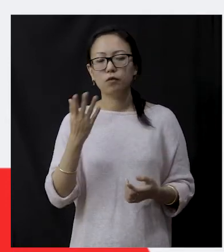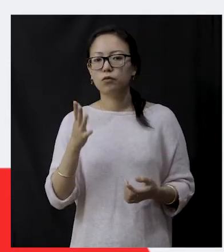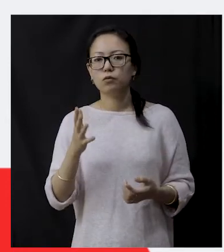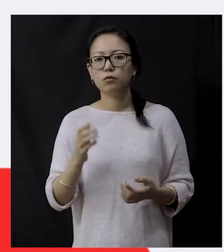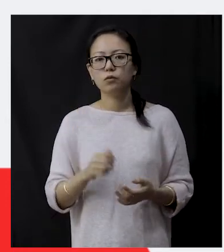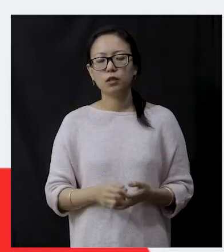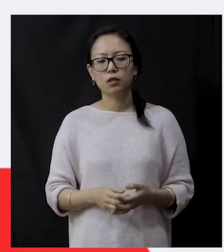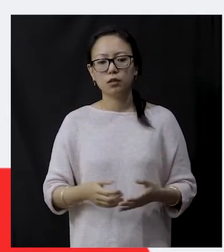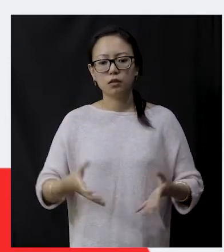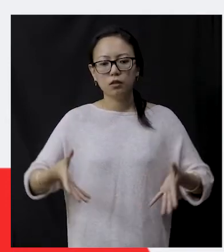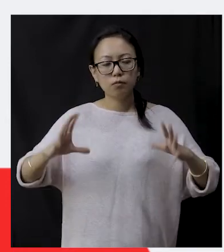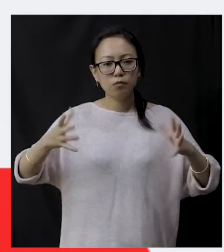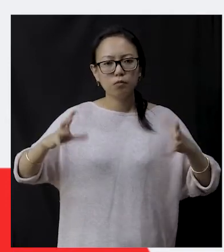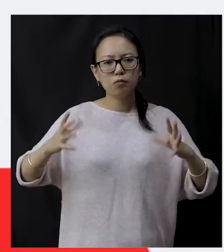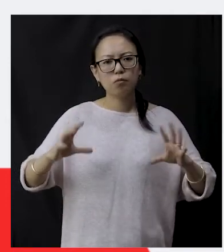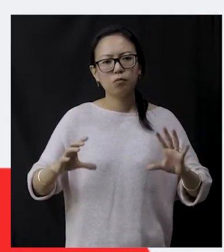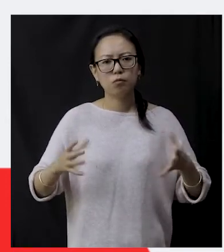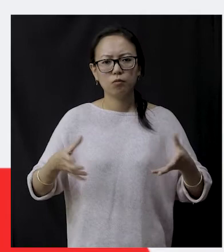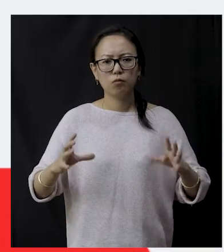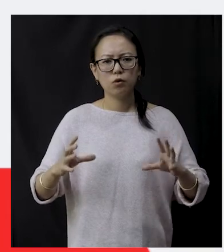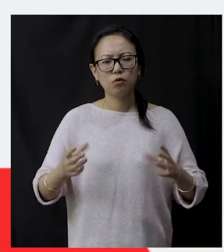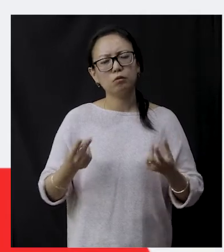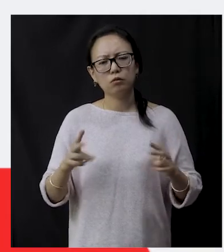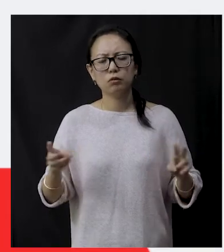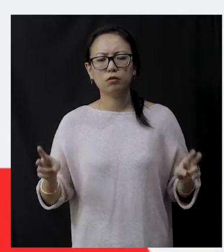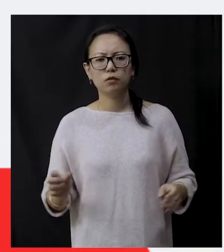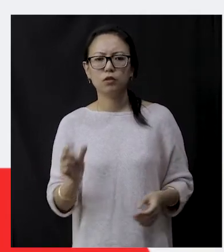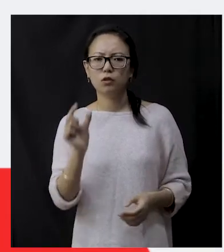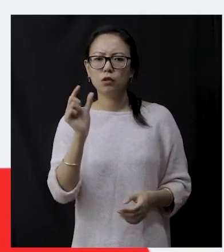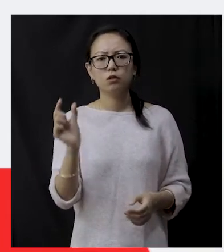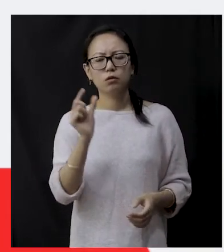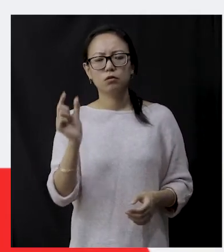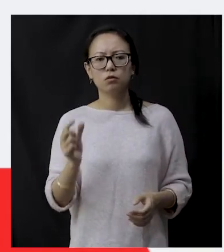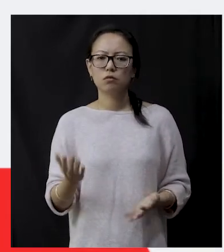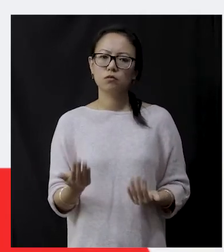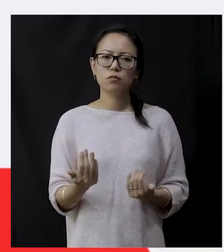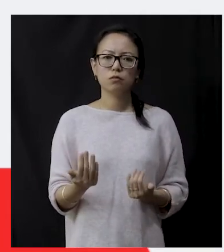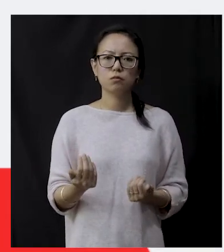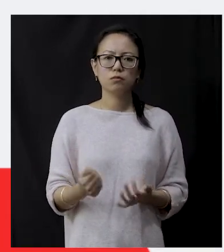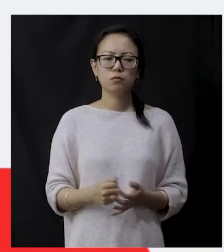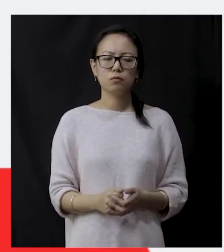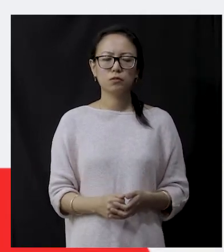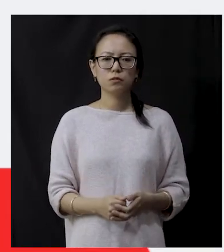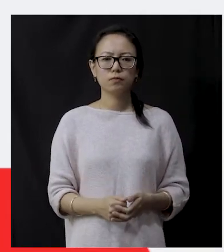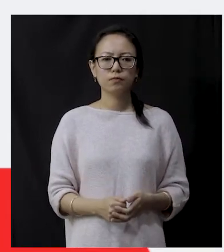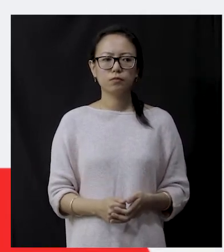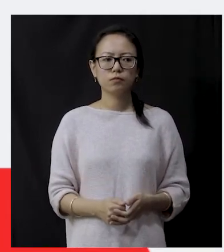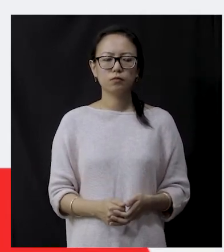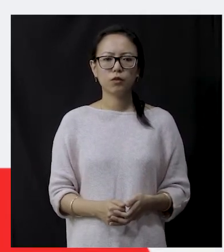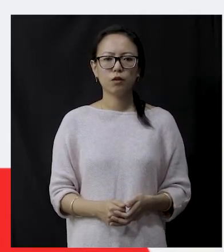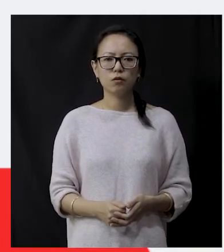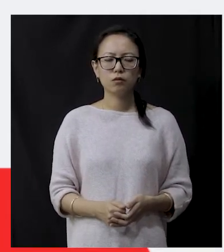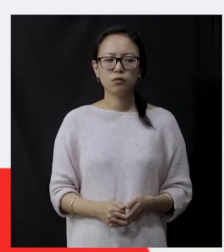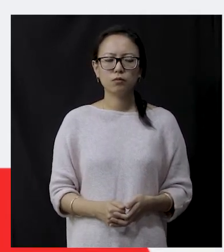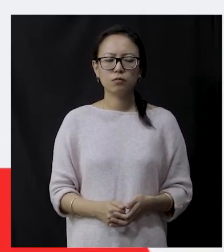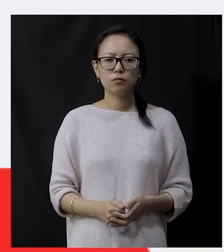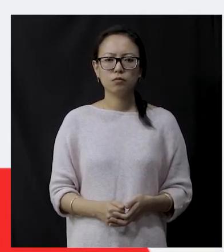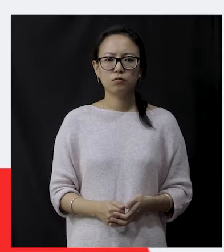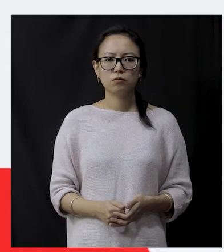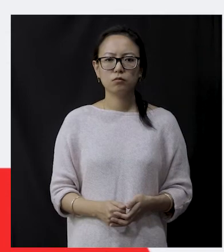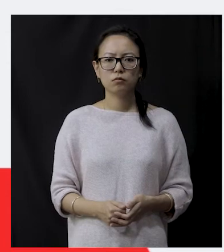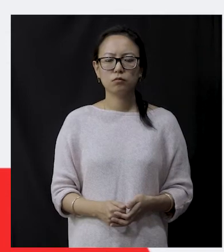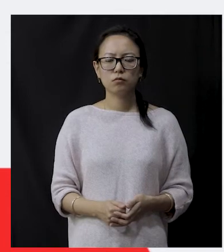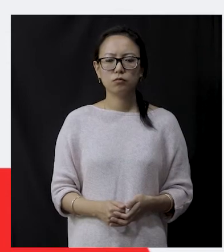a basketball. Okay, so we are going to do an activity. So what you have to do is just you can place